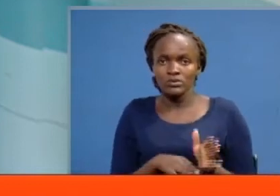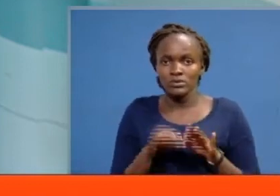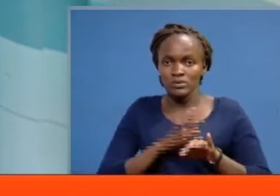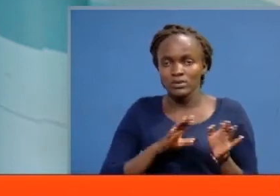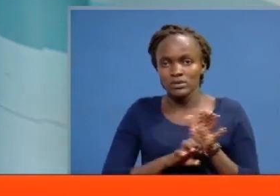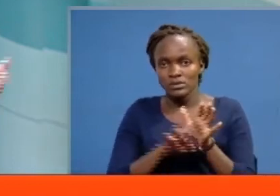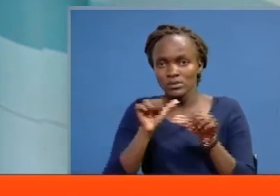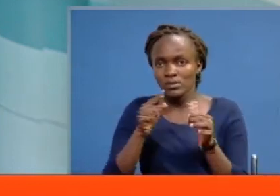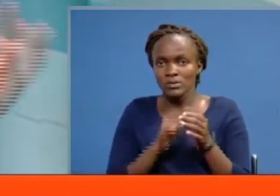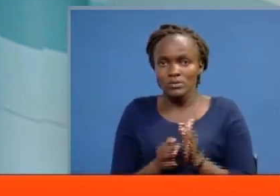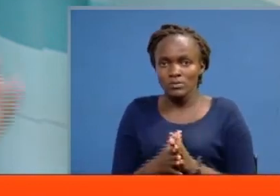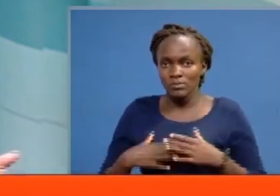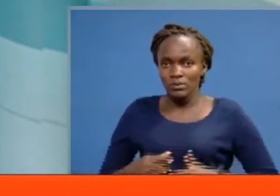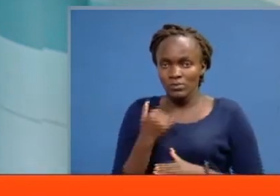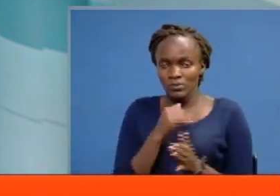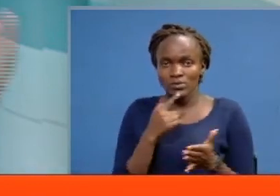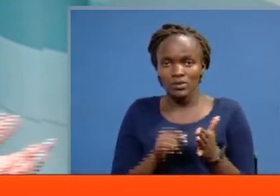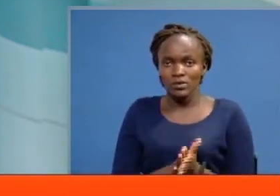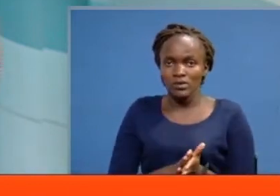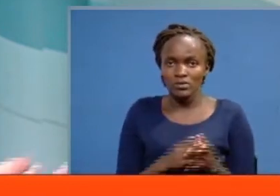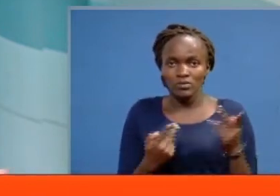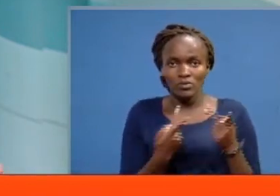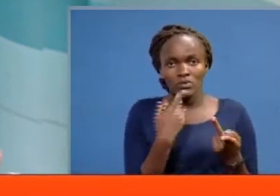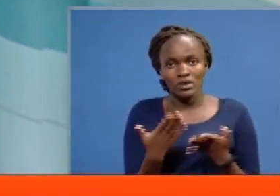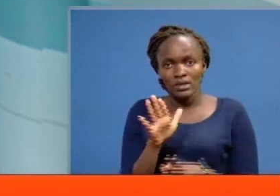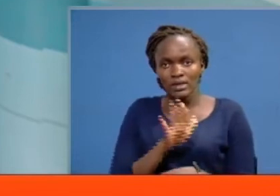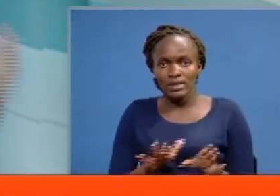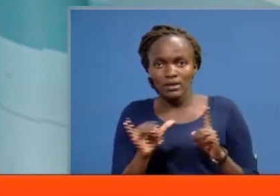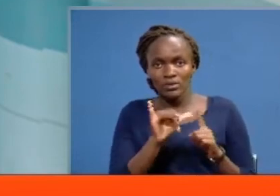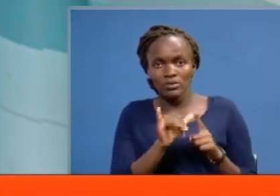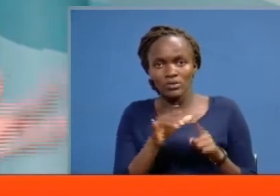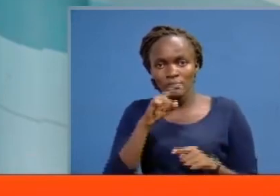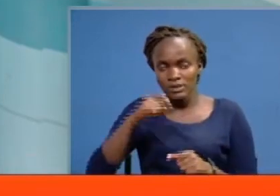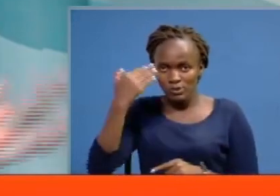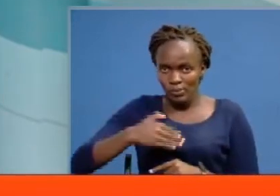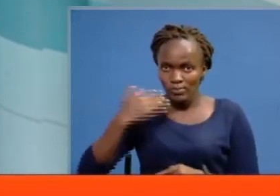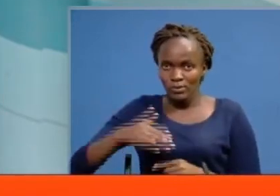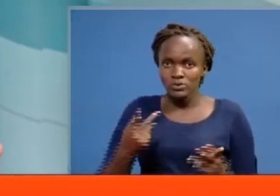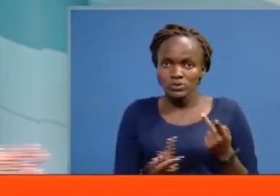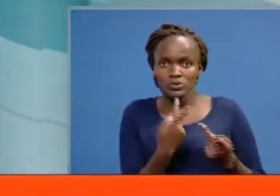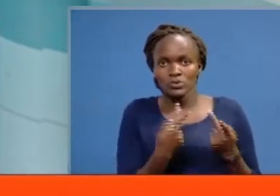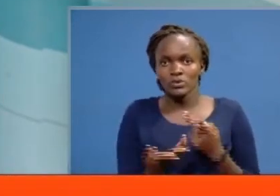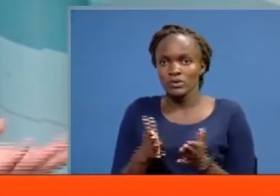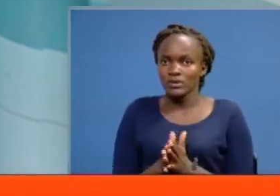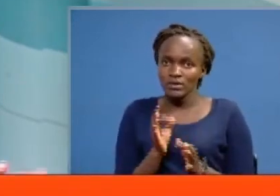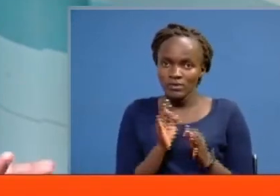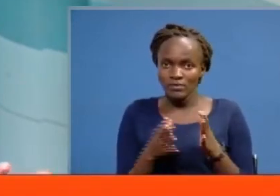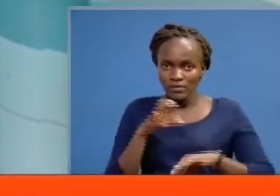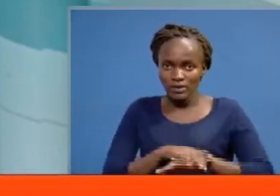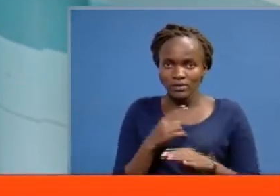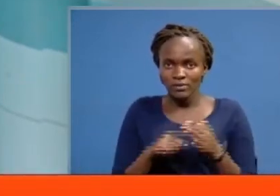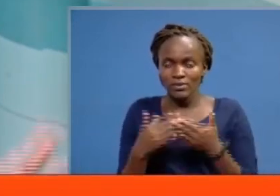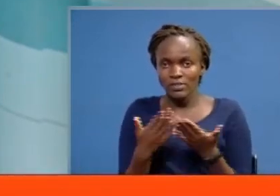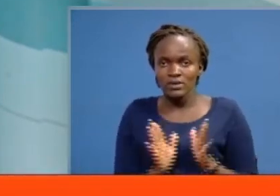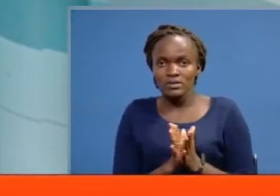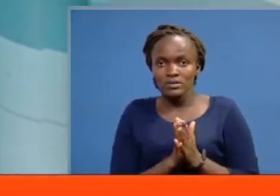example about guys that have blogs of cooking and all that. These guys have to continuously cook. Yes. Even if they don't have ingredients, they